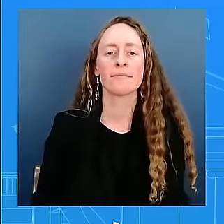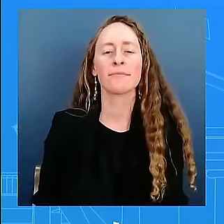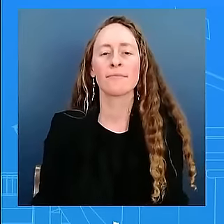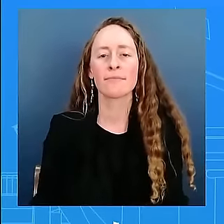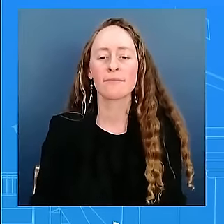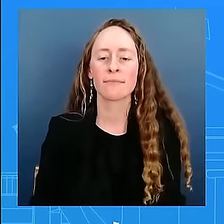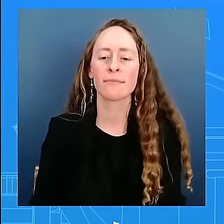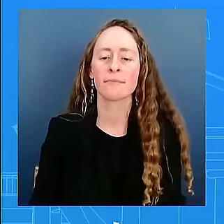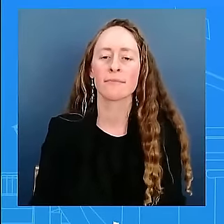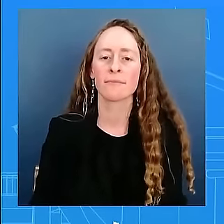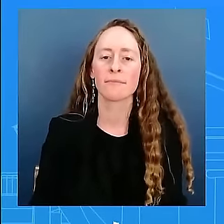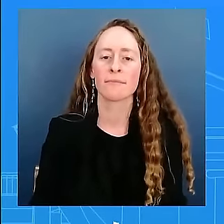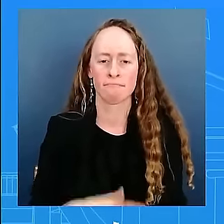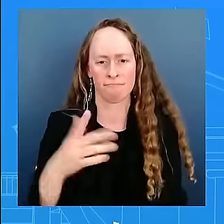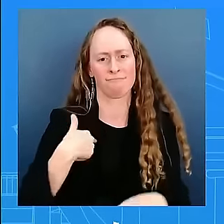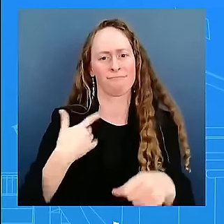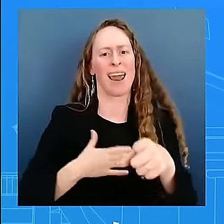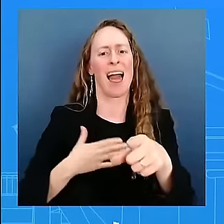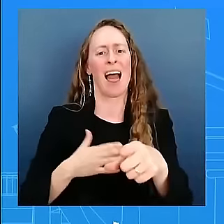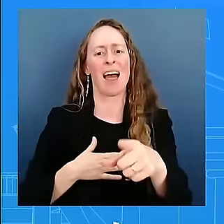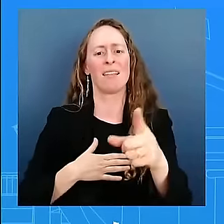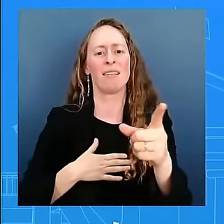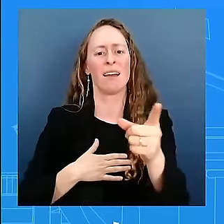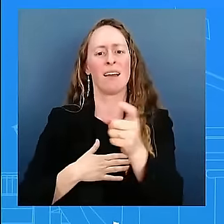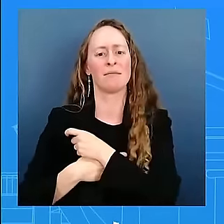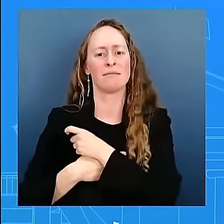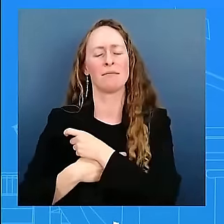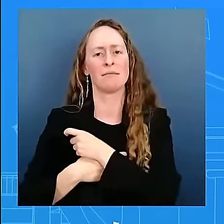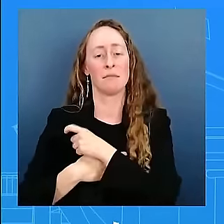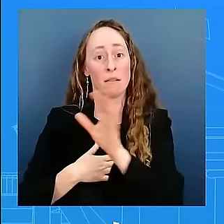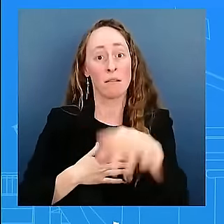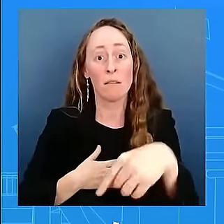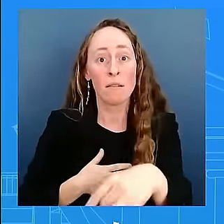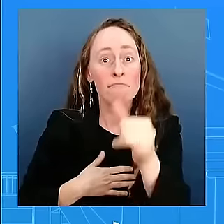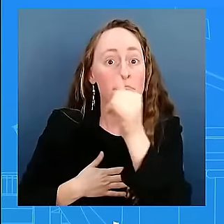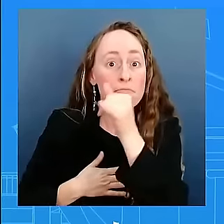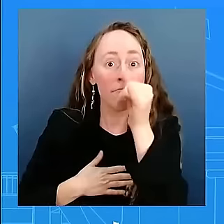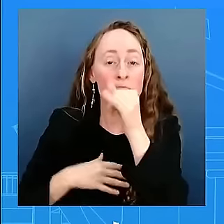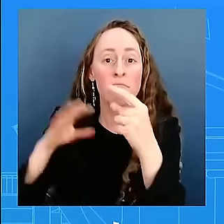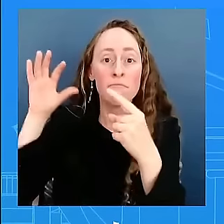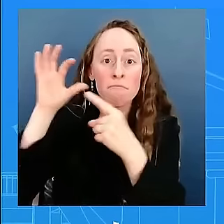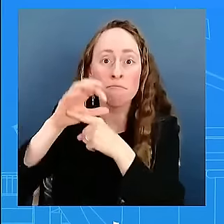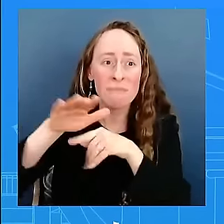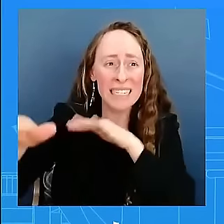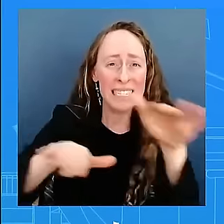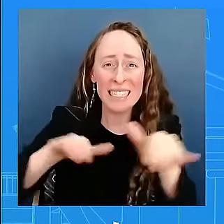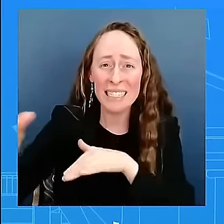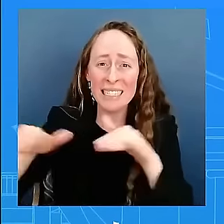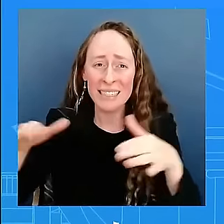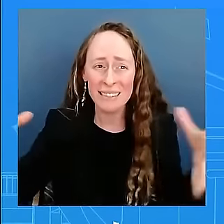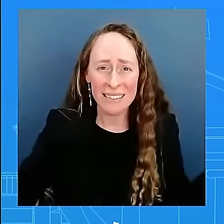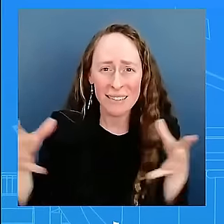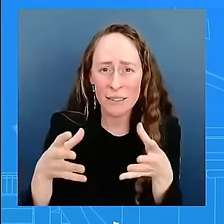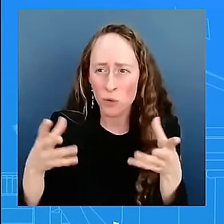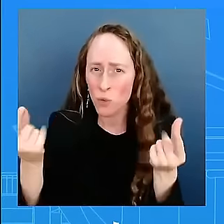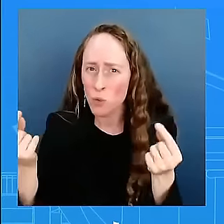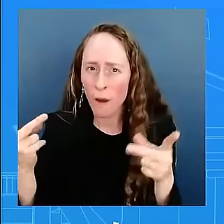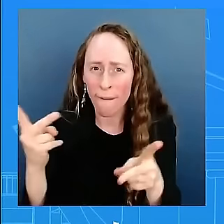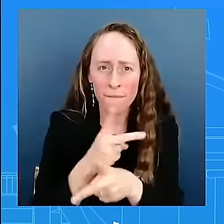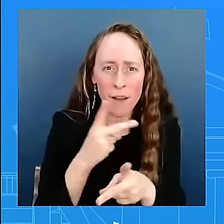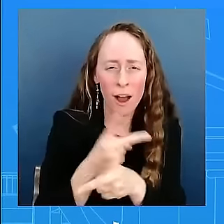Our partners and allies to get this done, and we appreciate every effort that was done by them. Obviously,